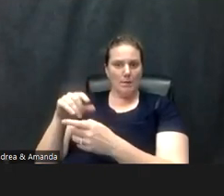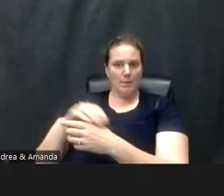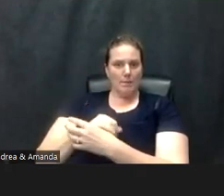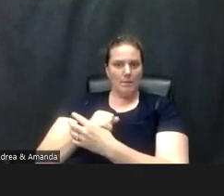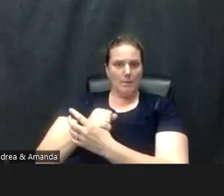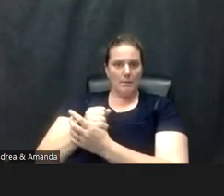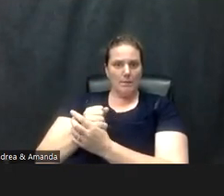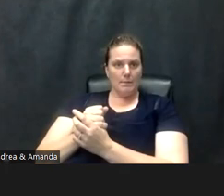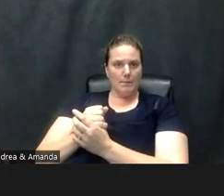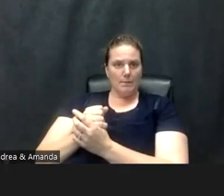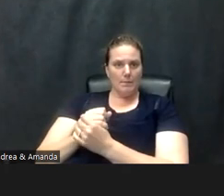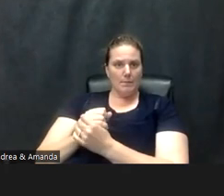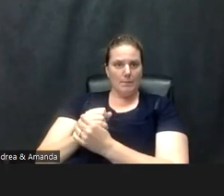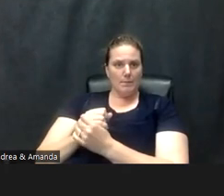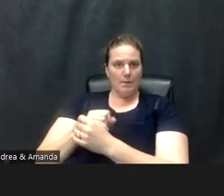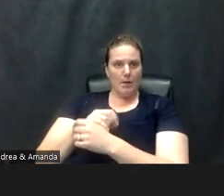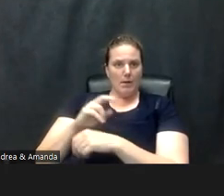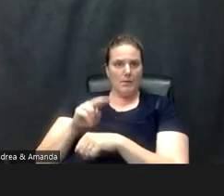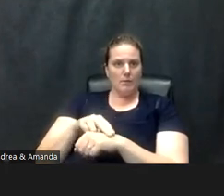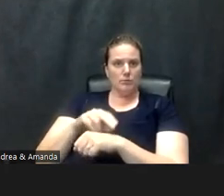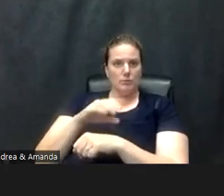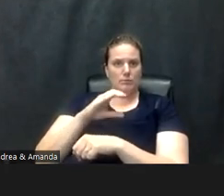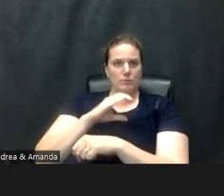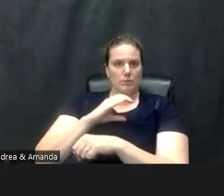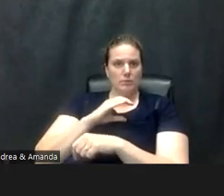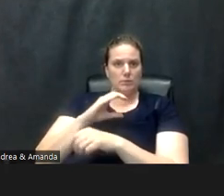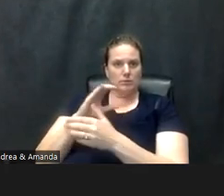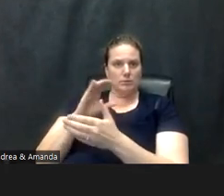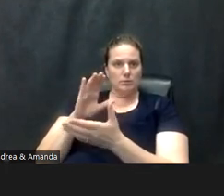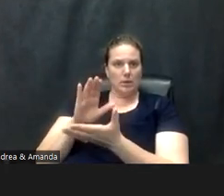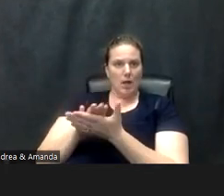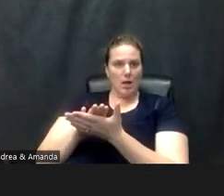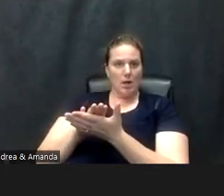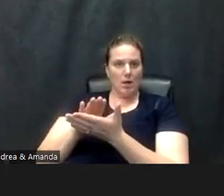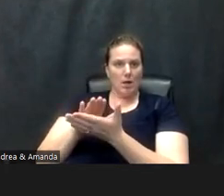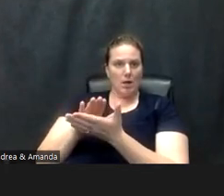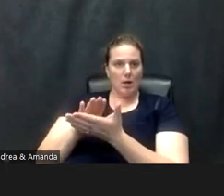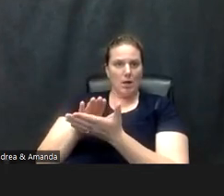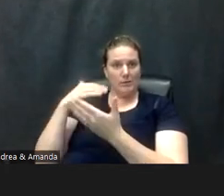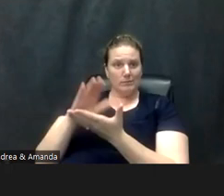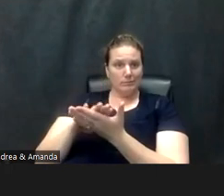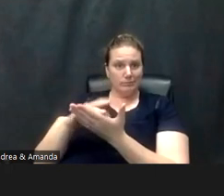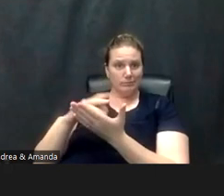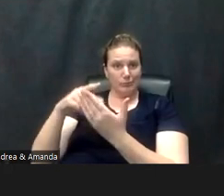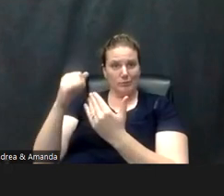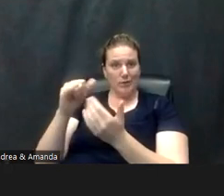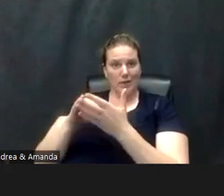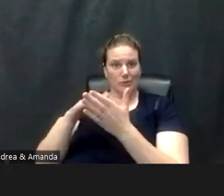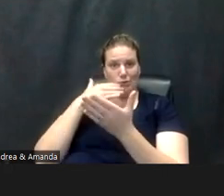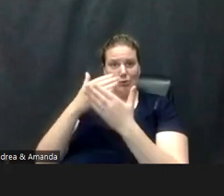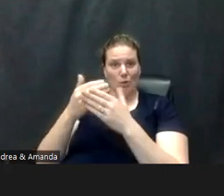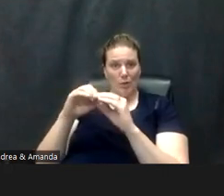The National Police Accountability Project may be a good organization.